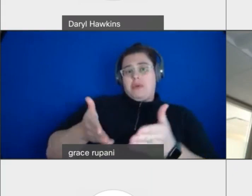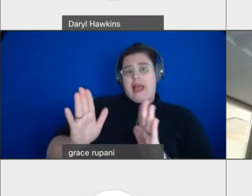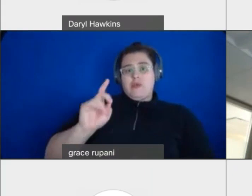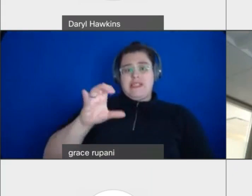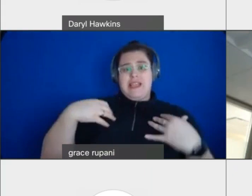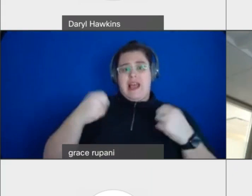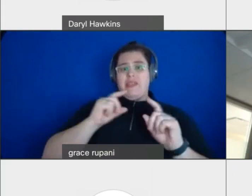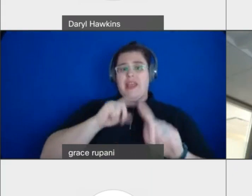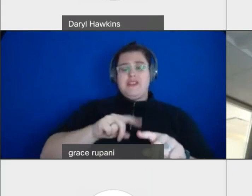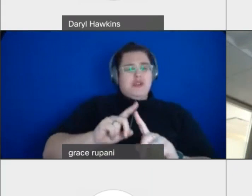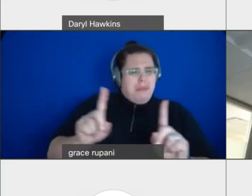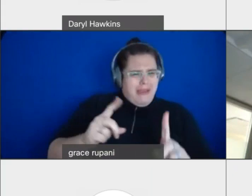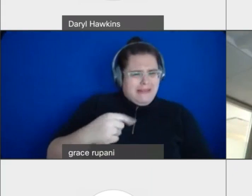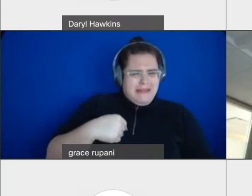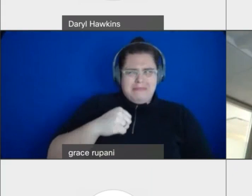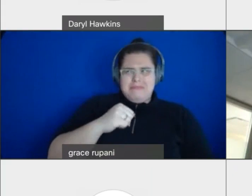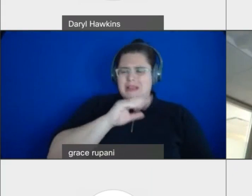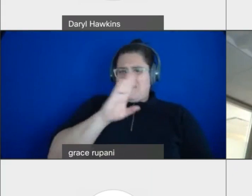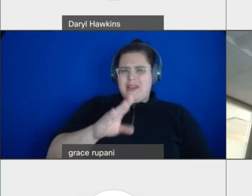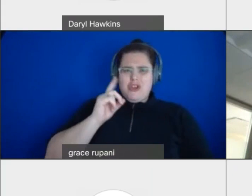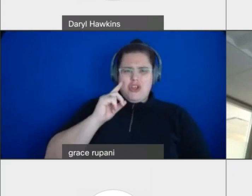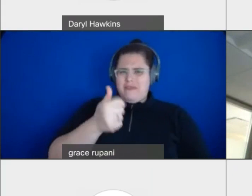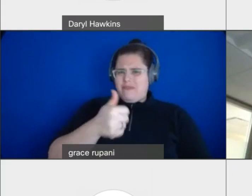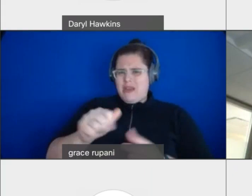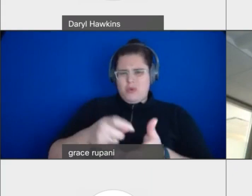the vaccine, but I'll defer to the expert.